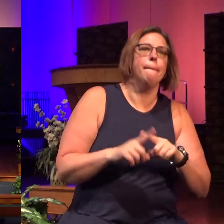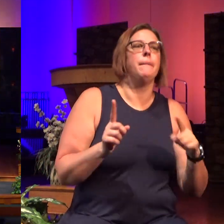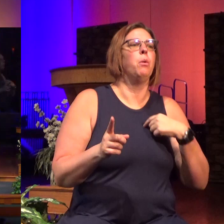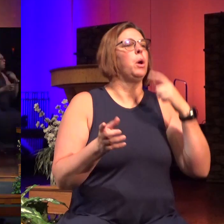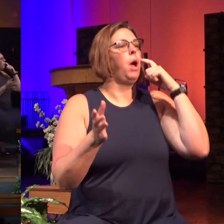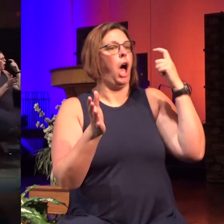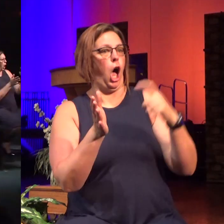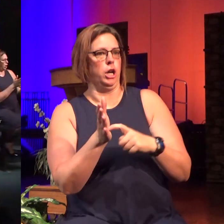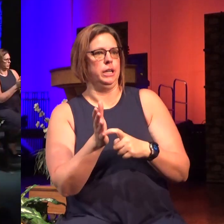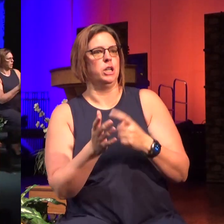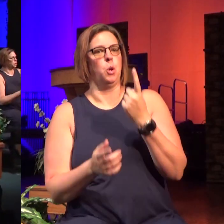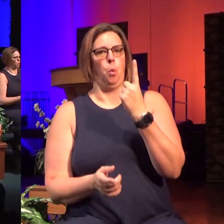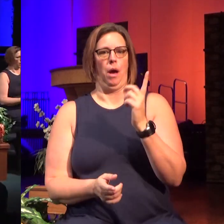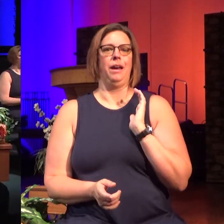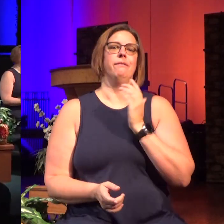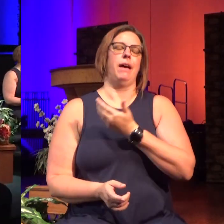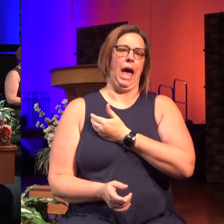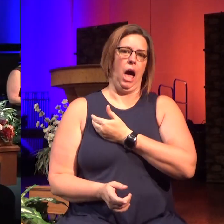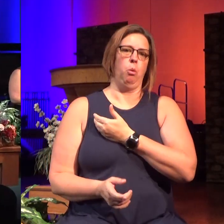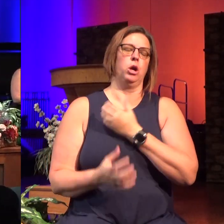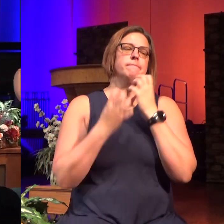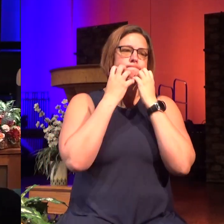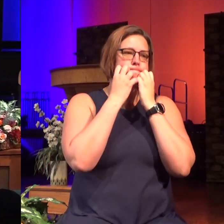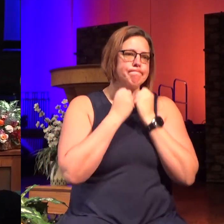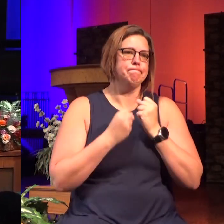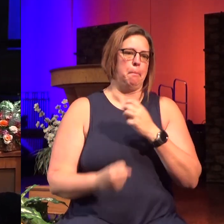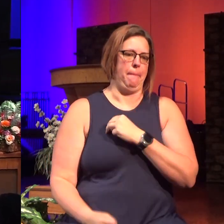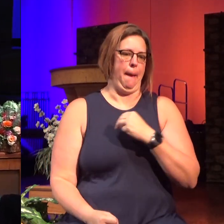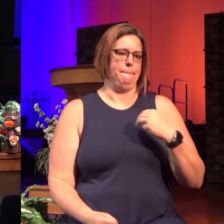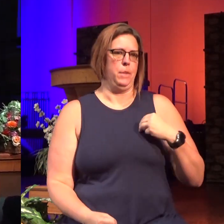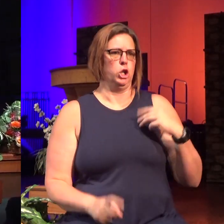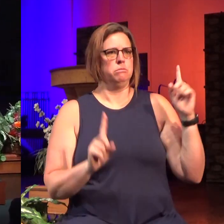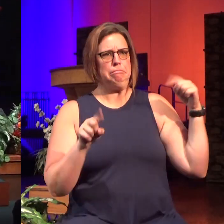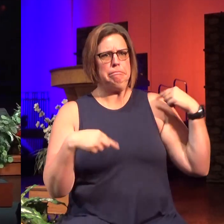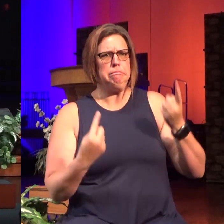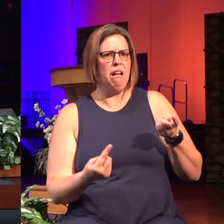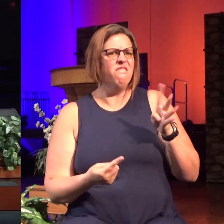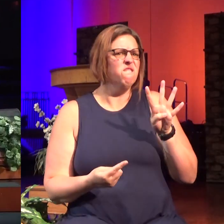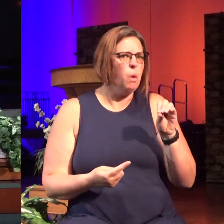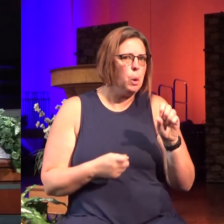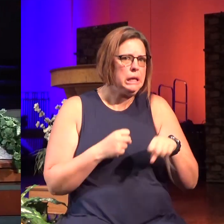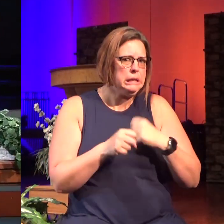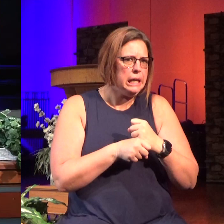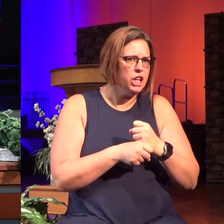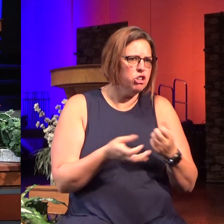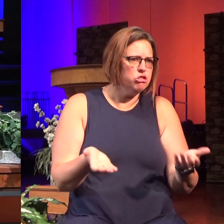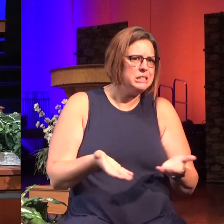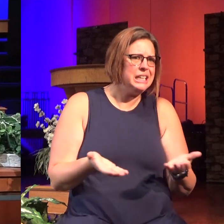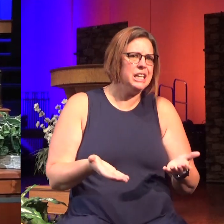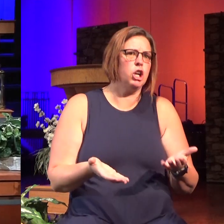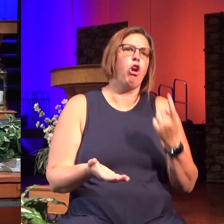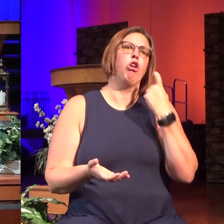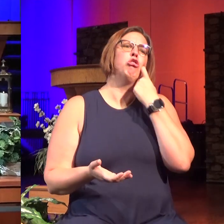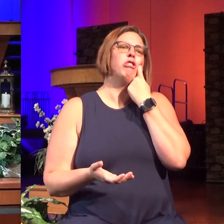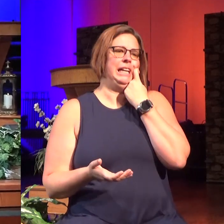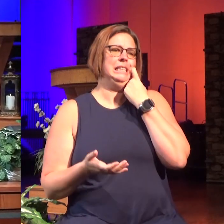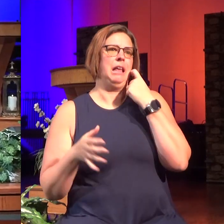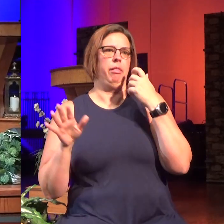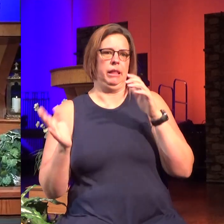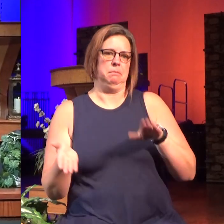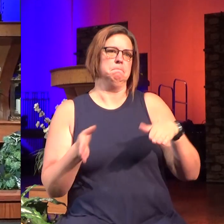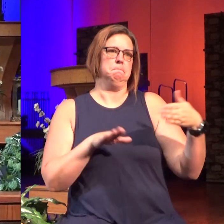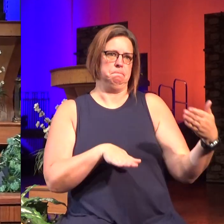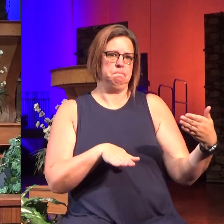one of our beloved congregants who has been a 40-year member of our church, recently made her transition to the